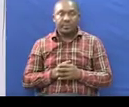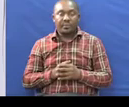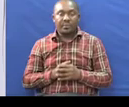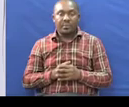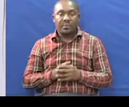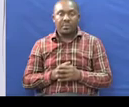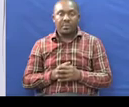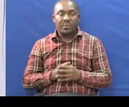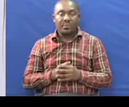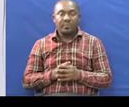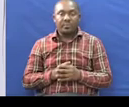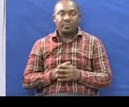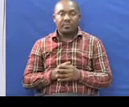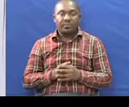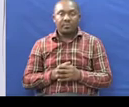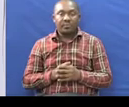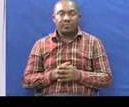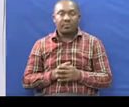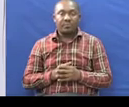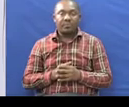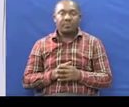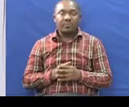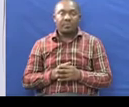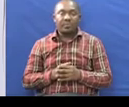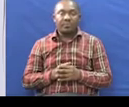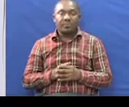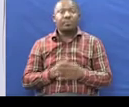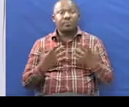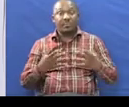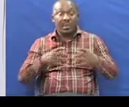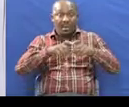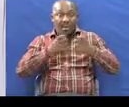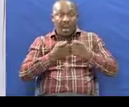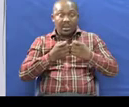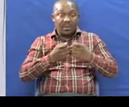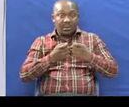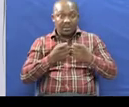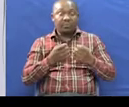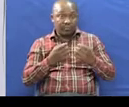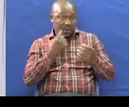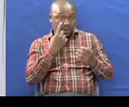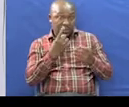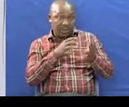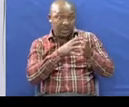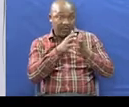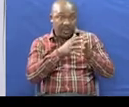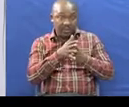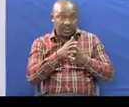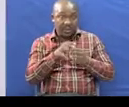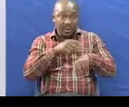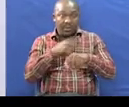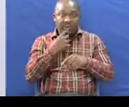in D block. But by definition, when you say